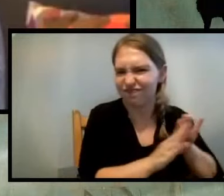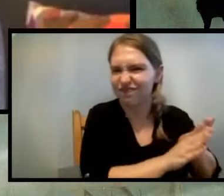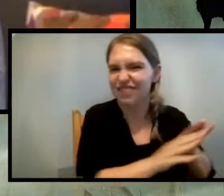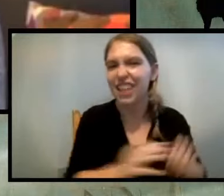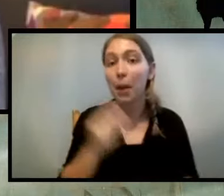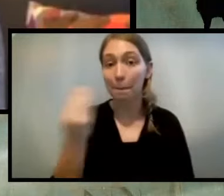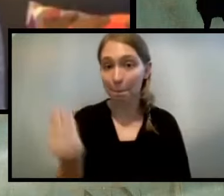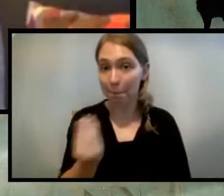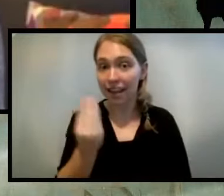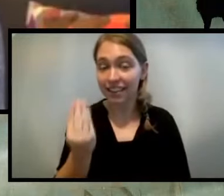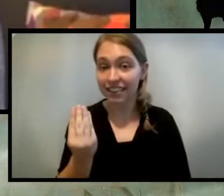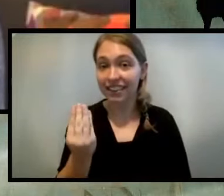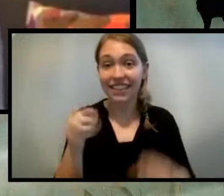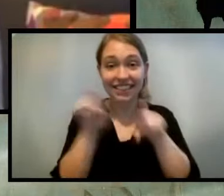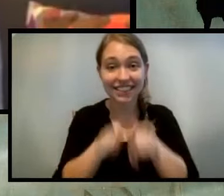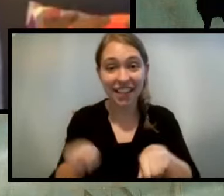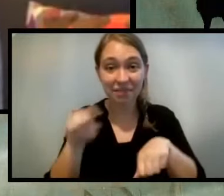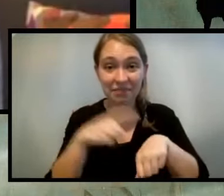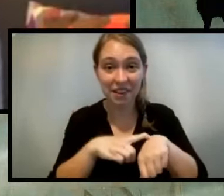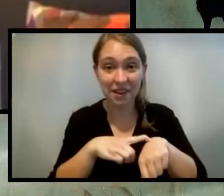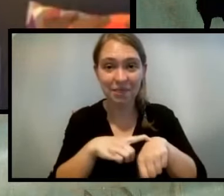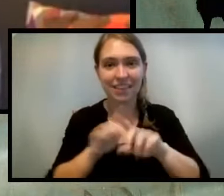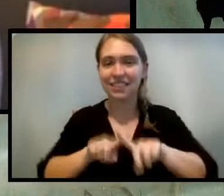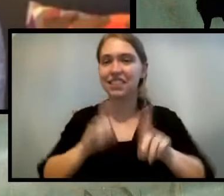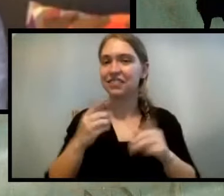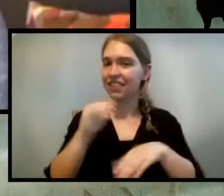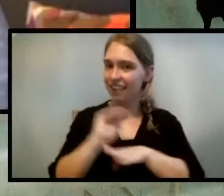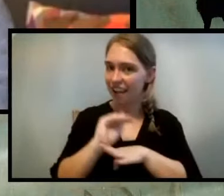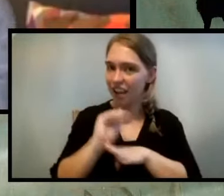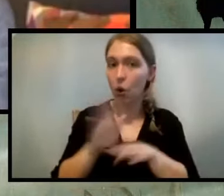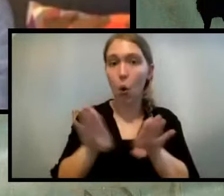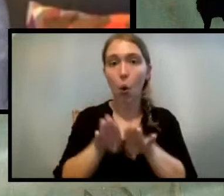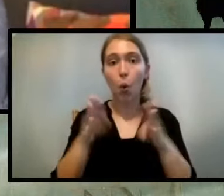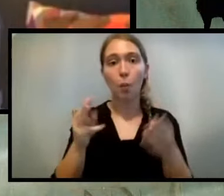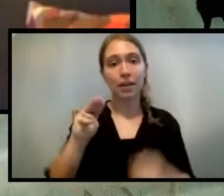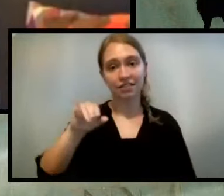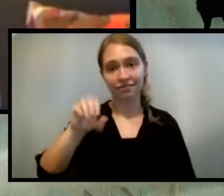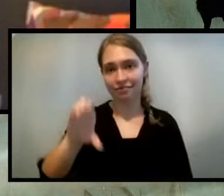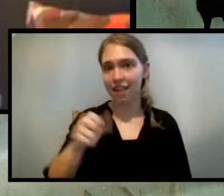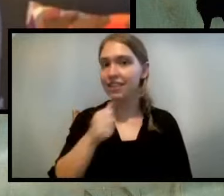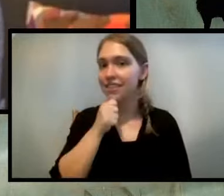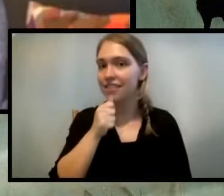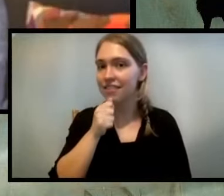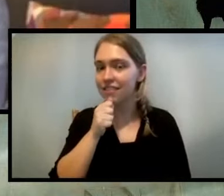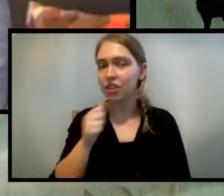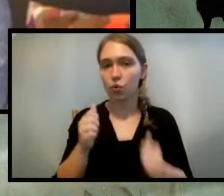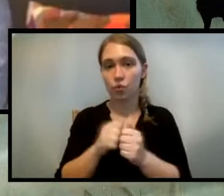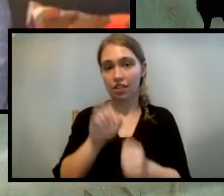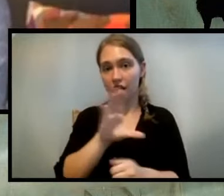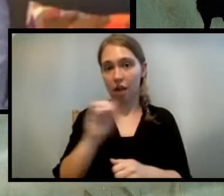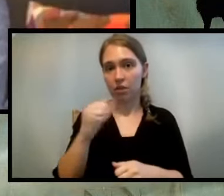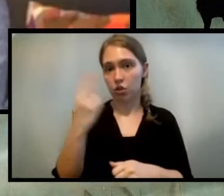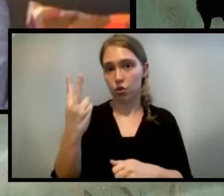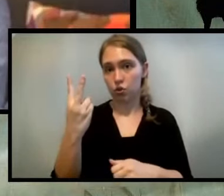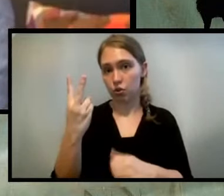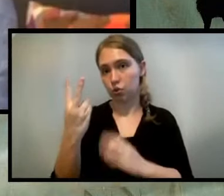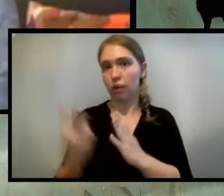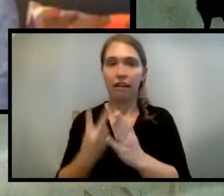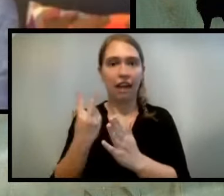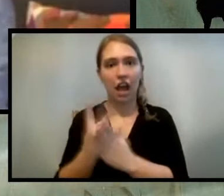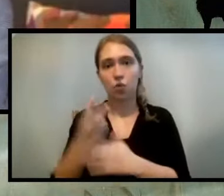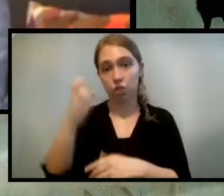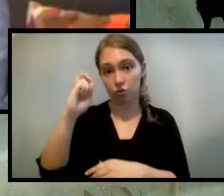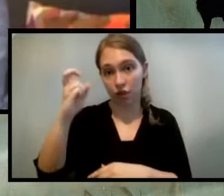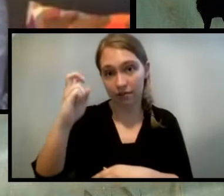night. We'll be having an open mic night in collaboration with 2-Hour Transport. Joining us for the first part of the evening will be writers